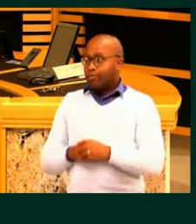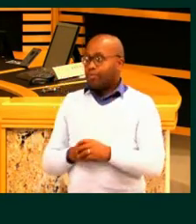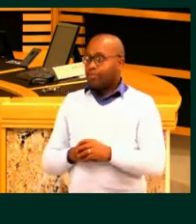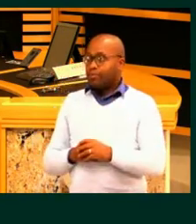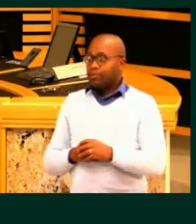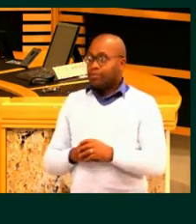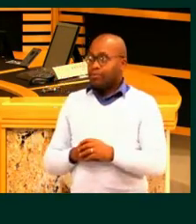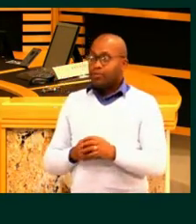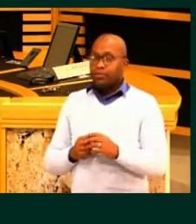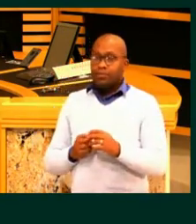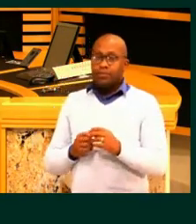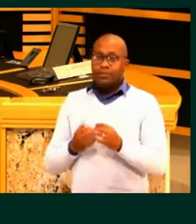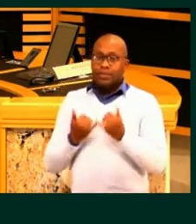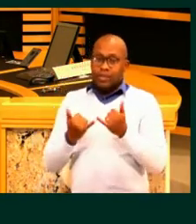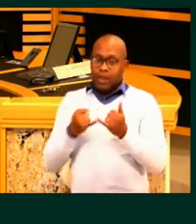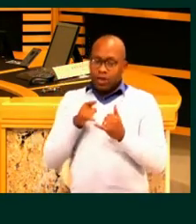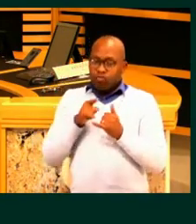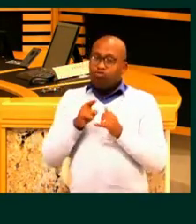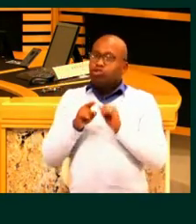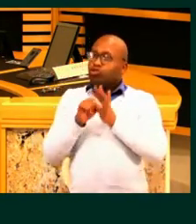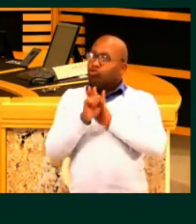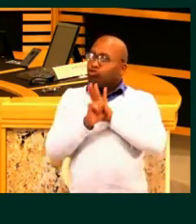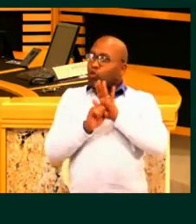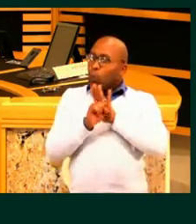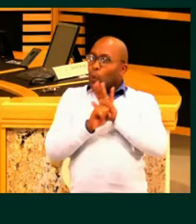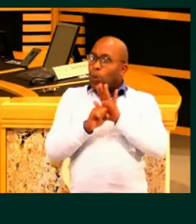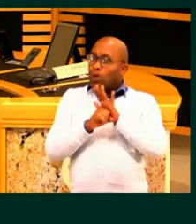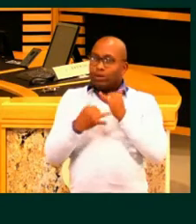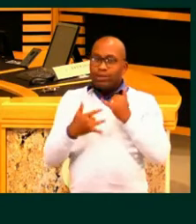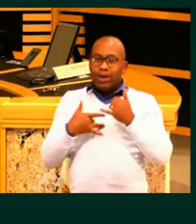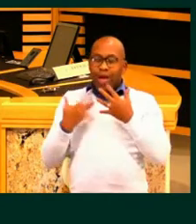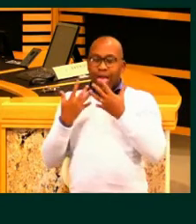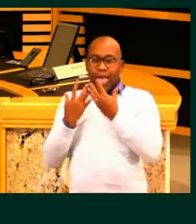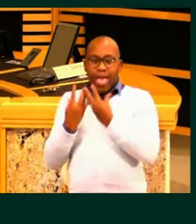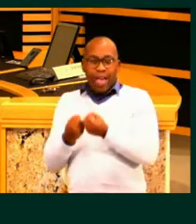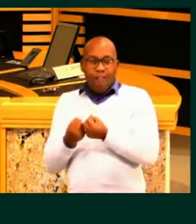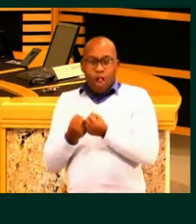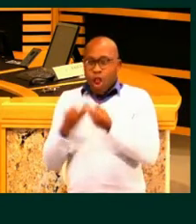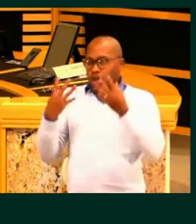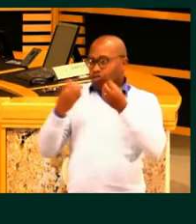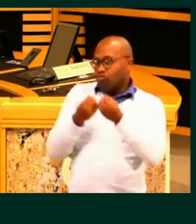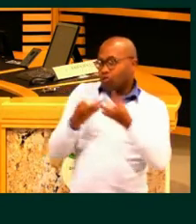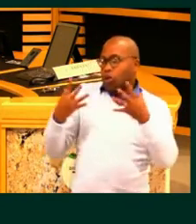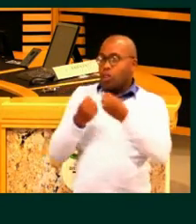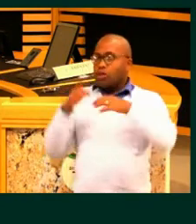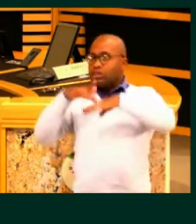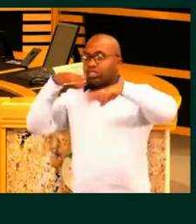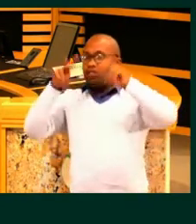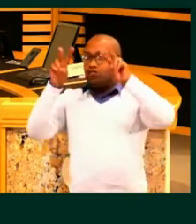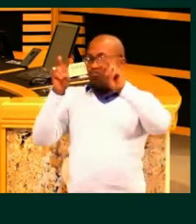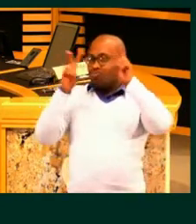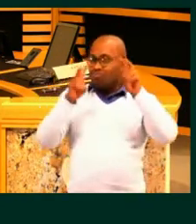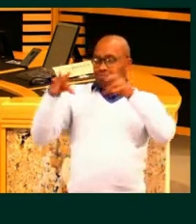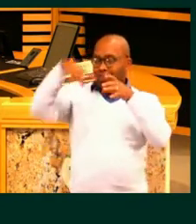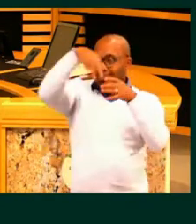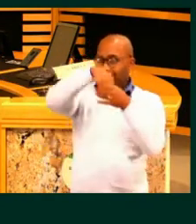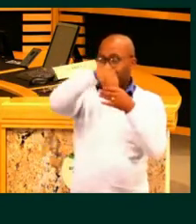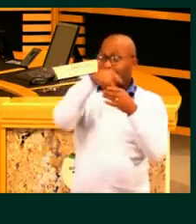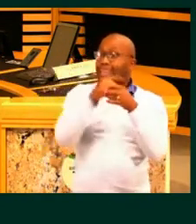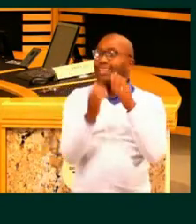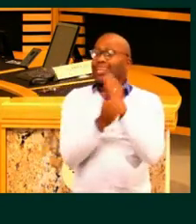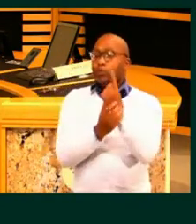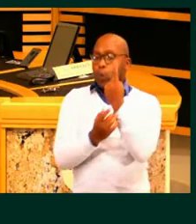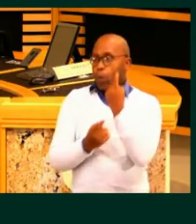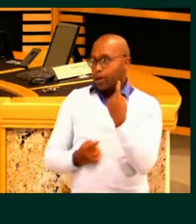so a bit of a complex situation that I'm I'm trying to say CH we we we just needed a bit of